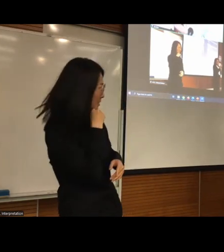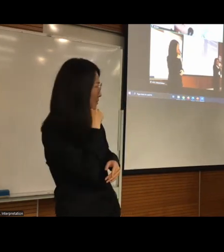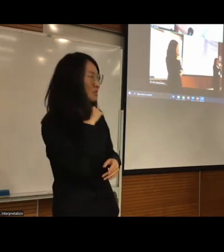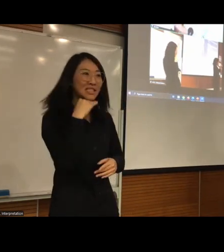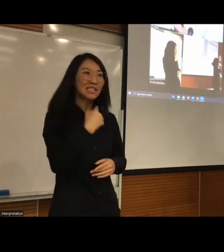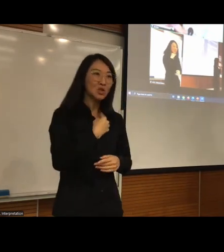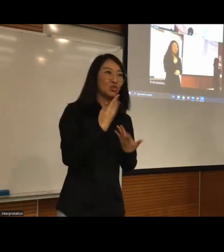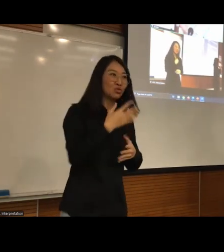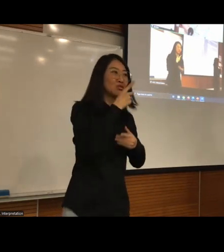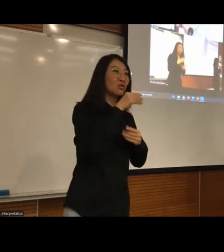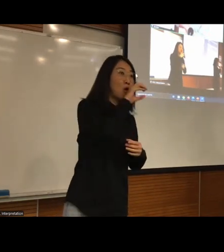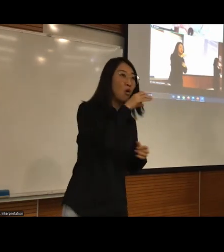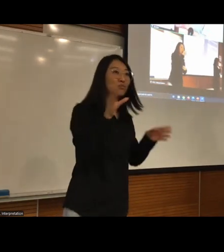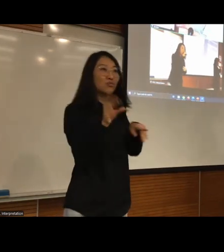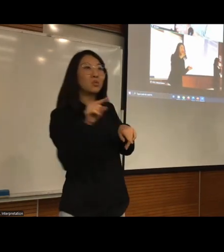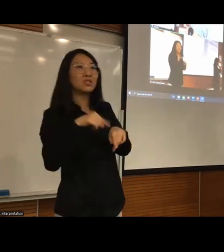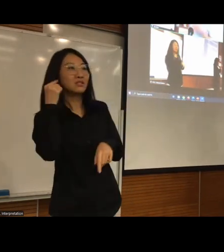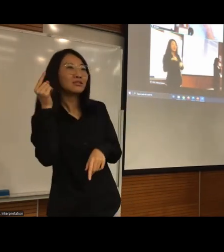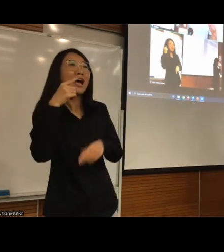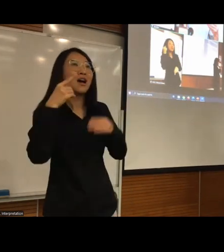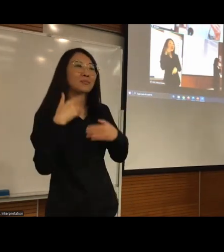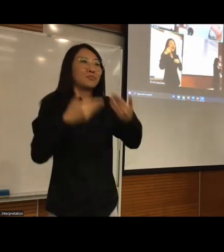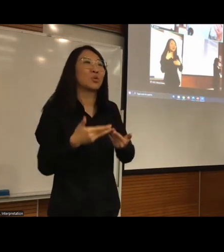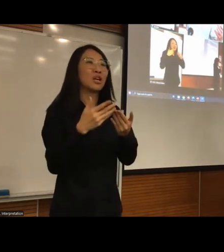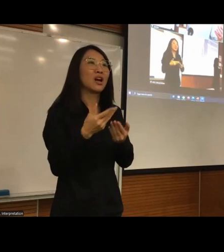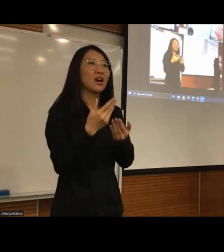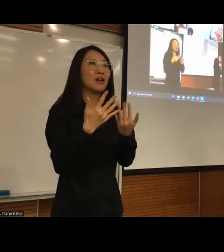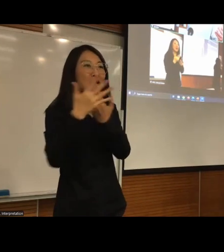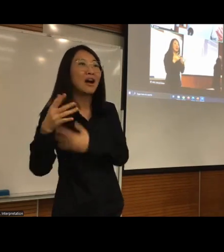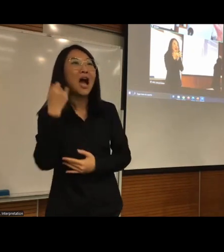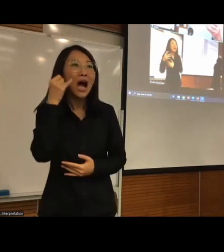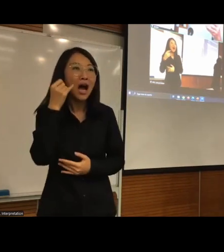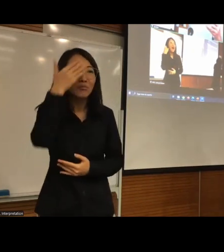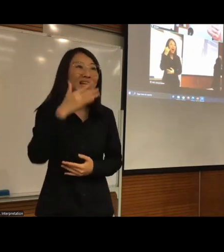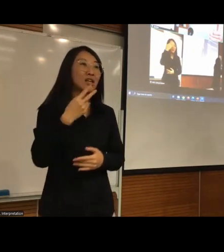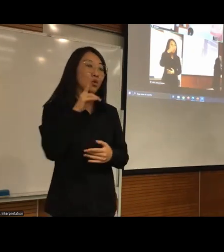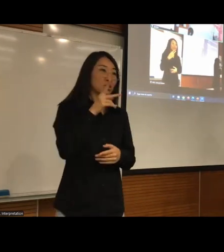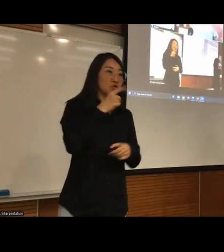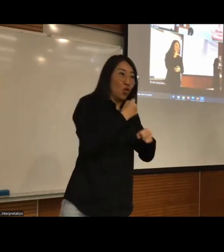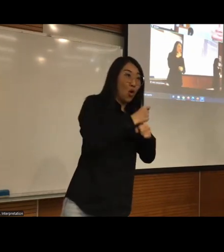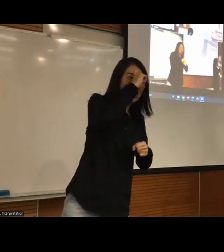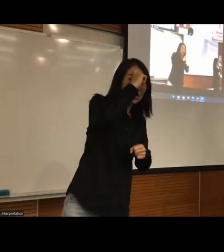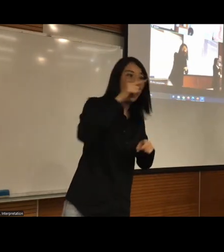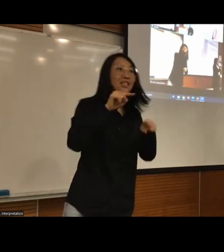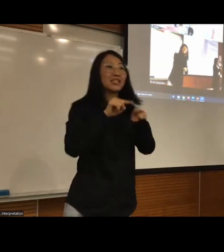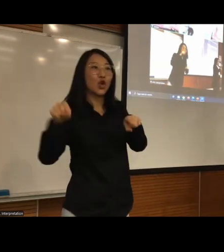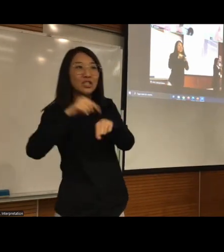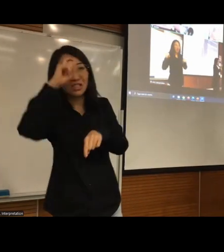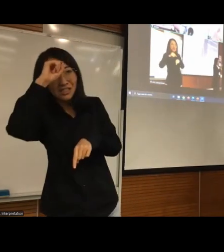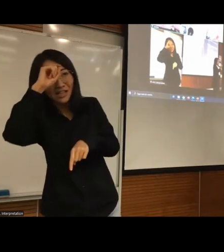go and interpret it for deaf people. So that relies on working memory and on long-term memory